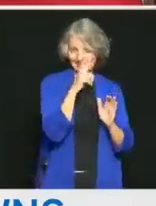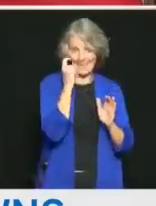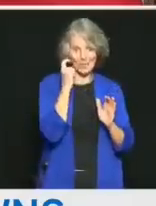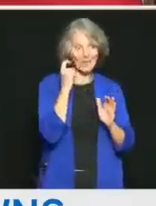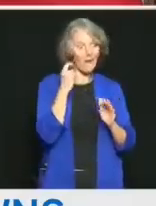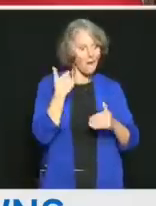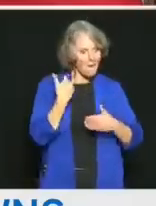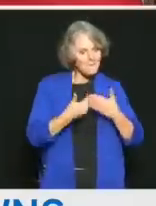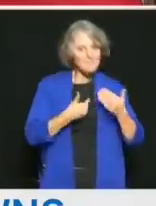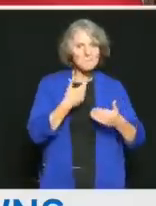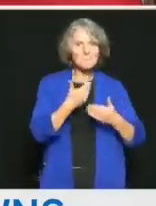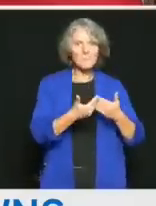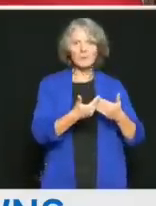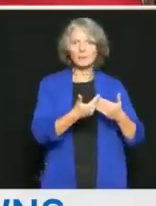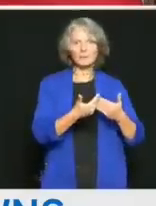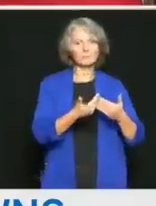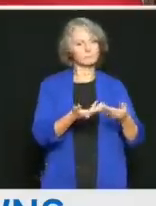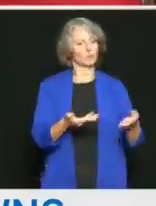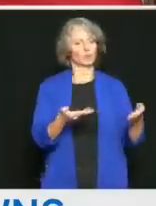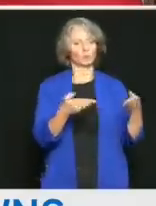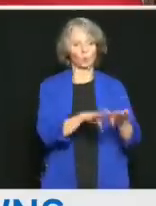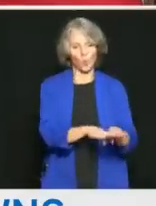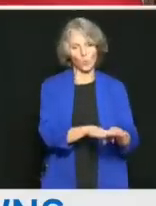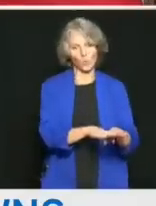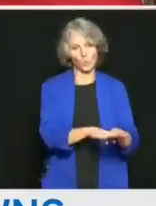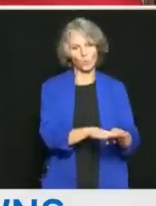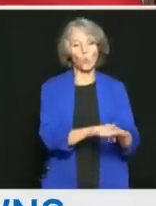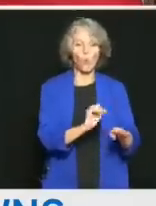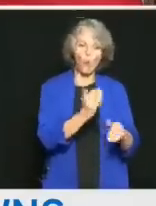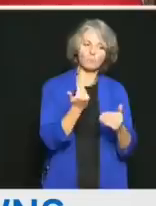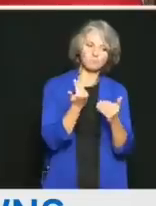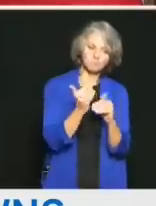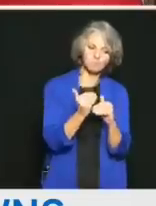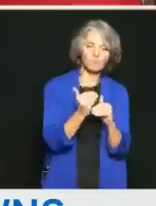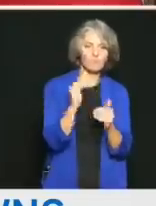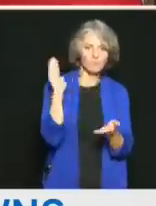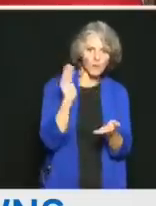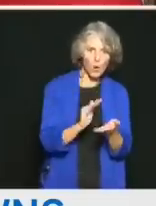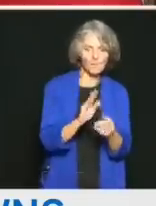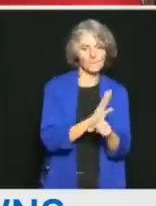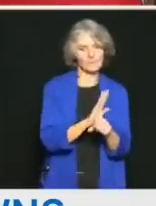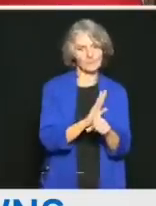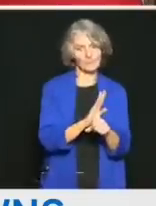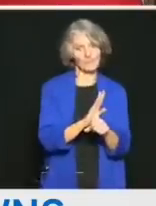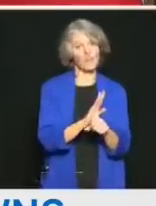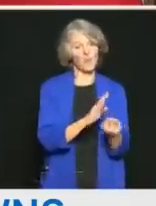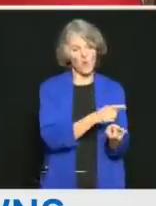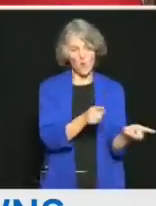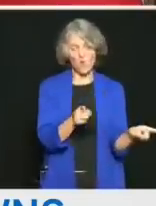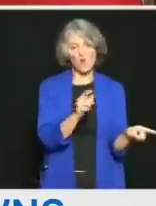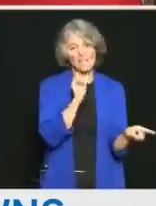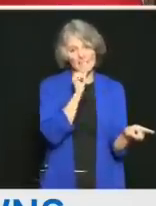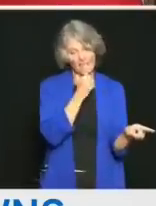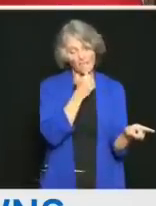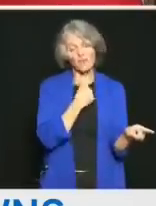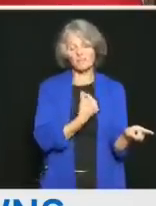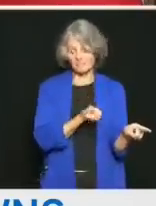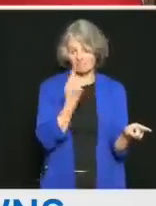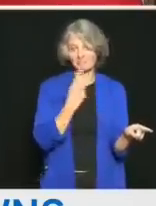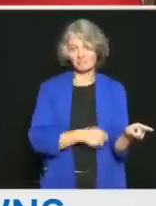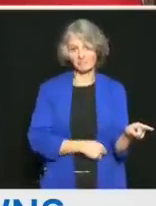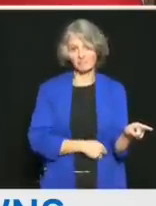in many parts of the country is today facing additional restrictions. I really get